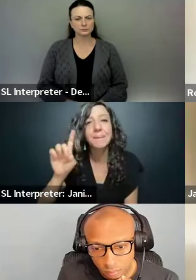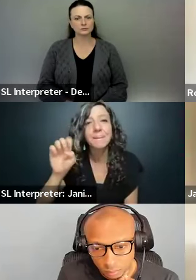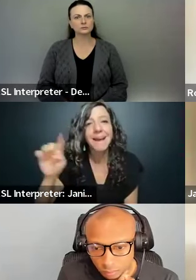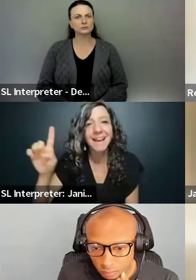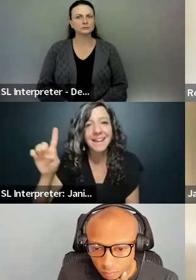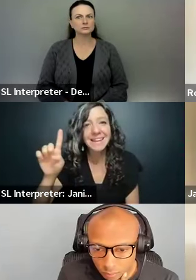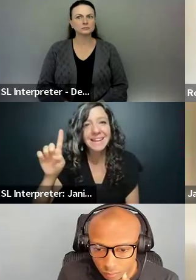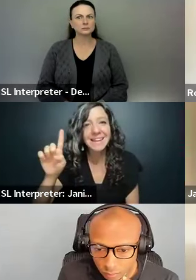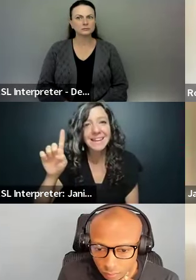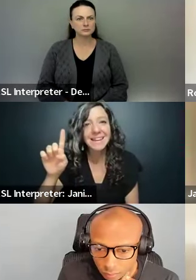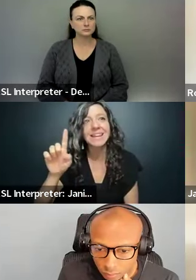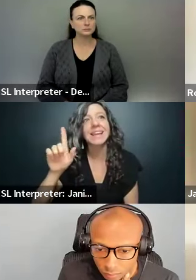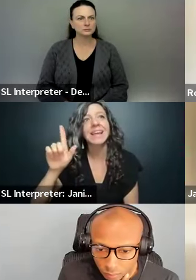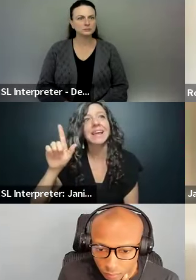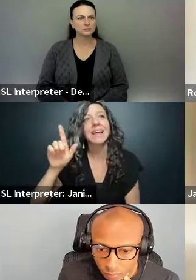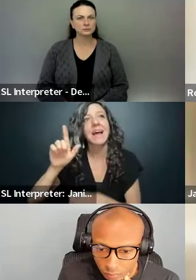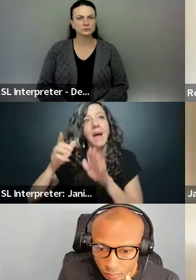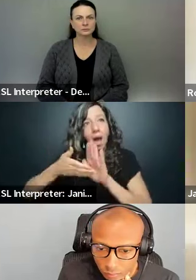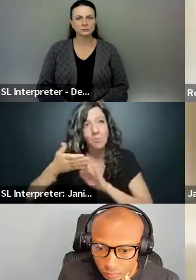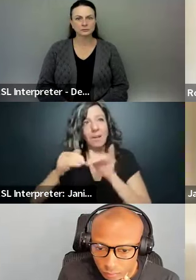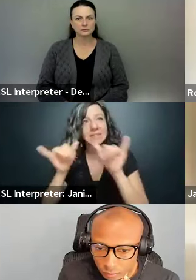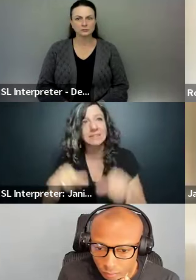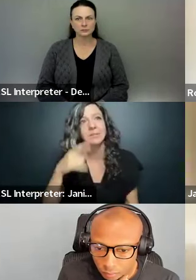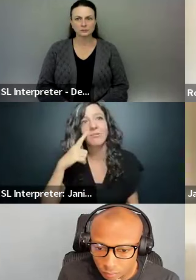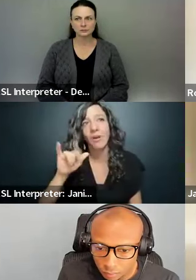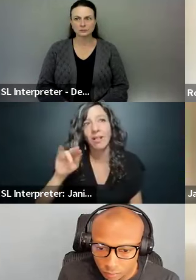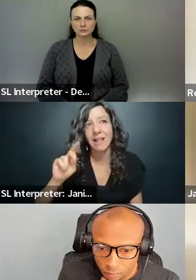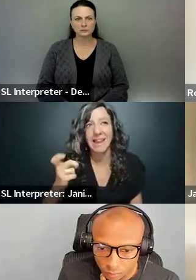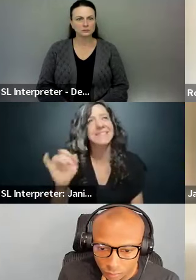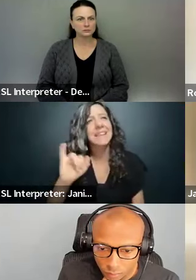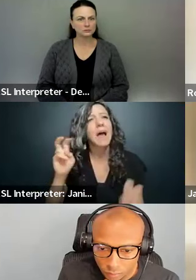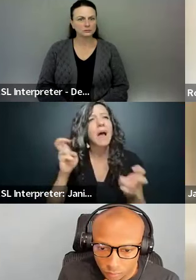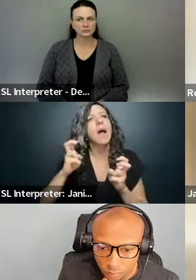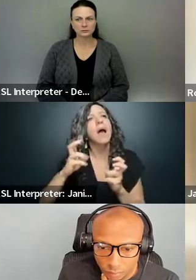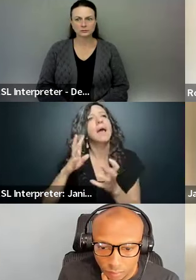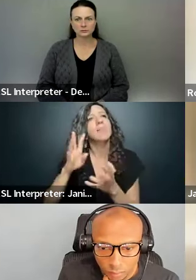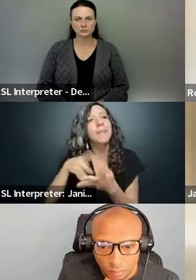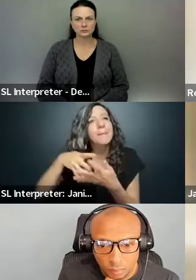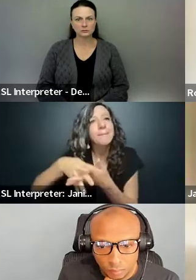operating system for embedded platforms. And I participated in